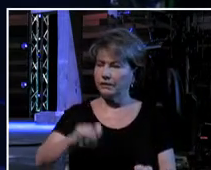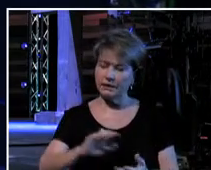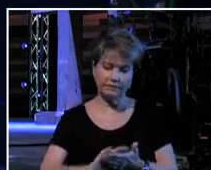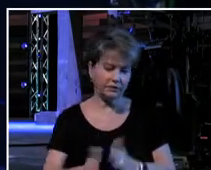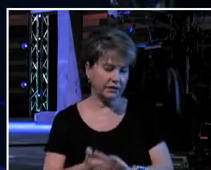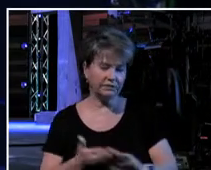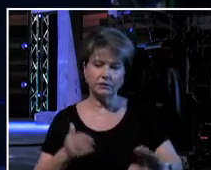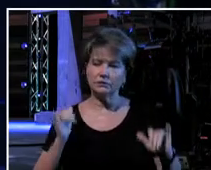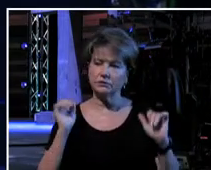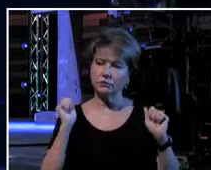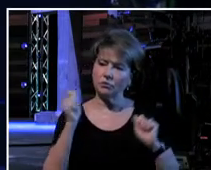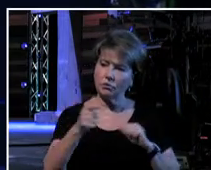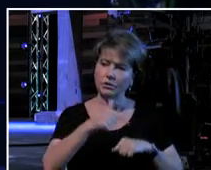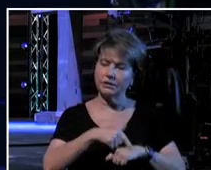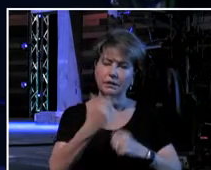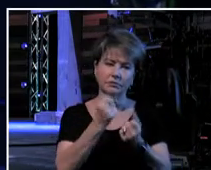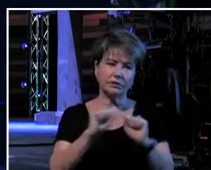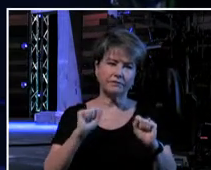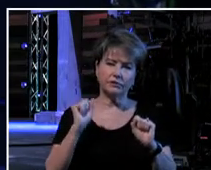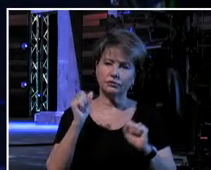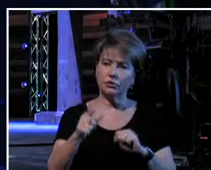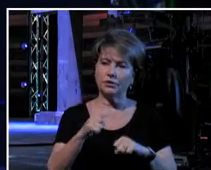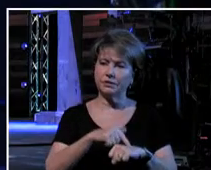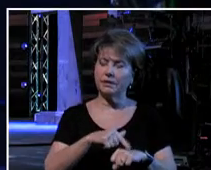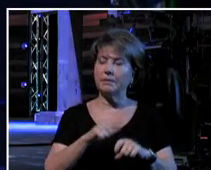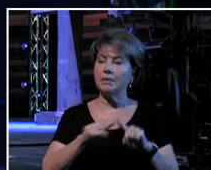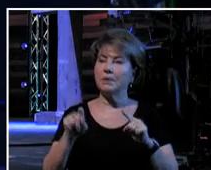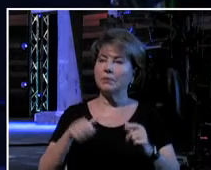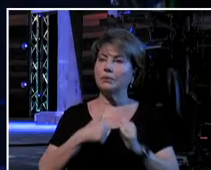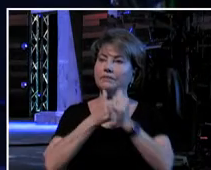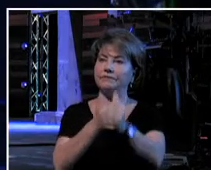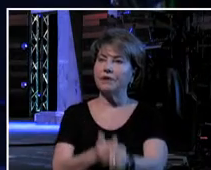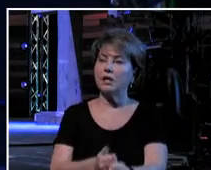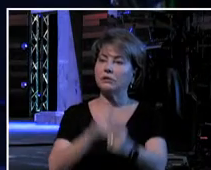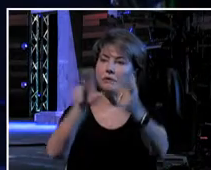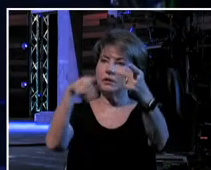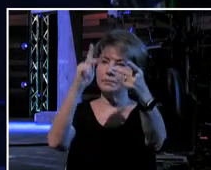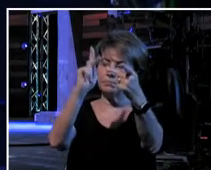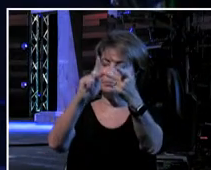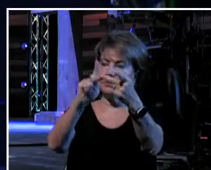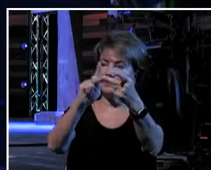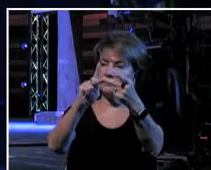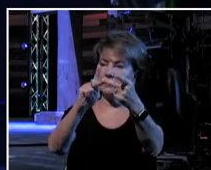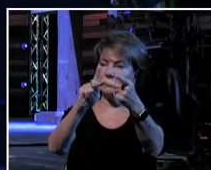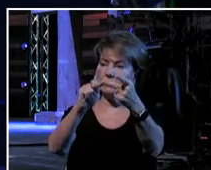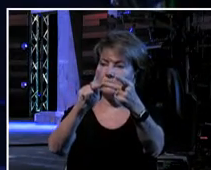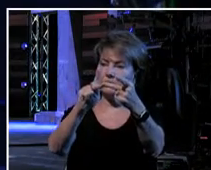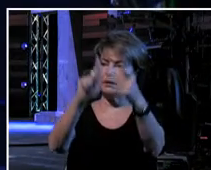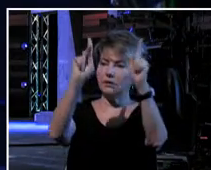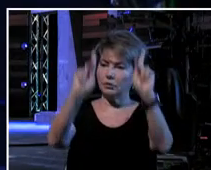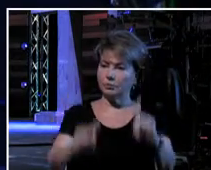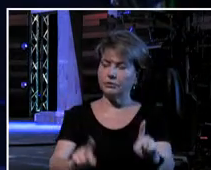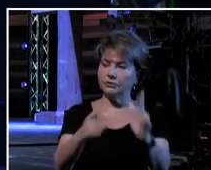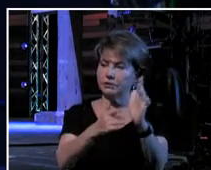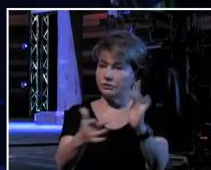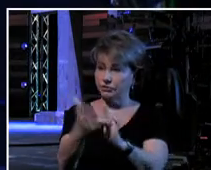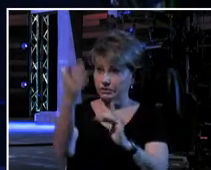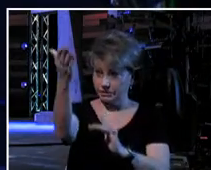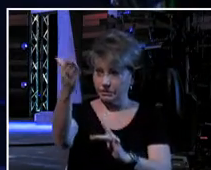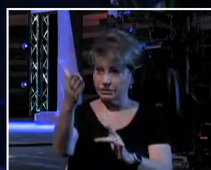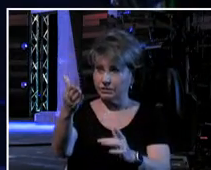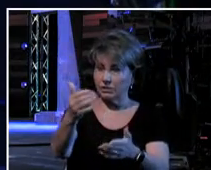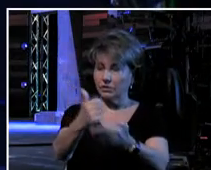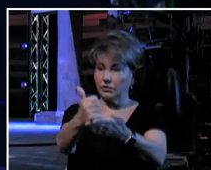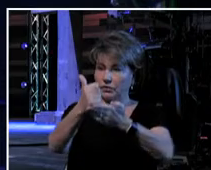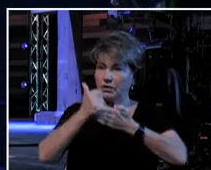up, but we follow someone who's perfect. And we ask him to change us and transform us, to make him